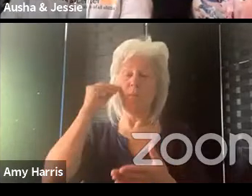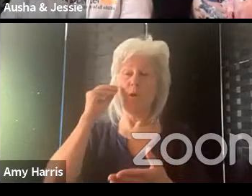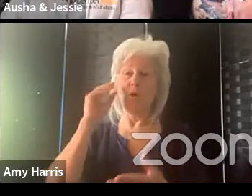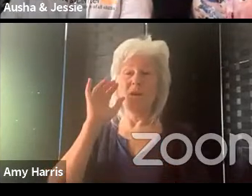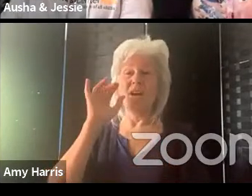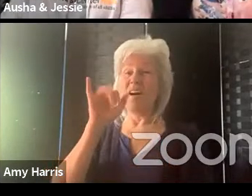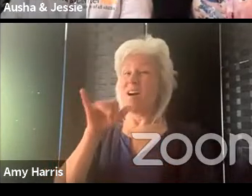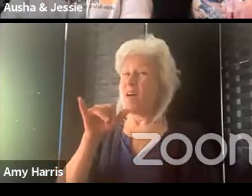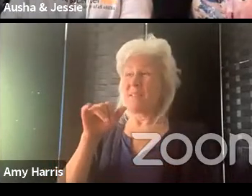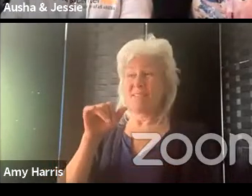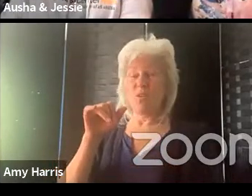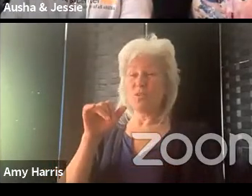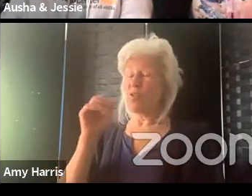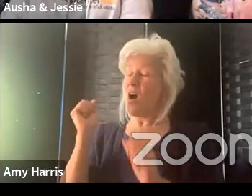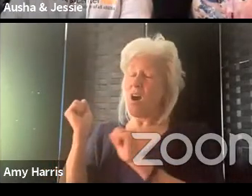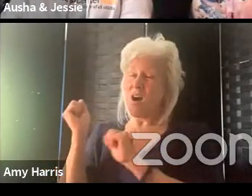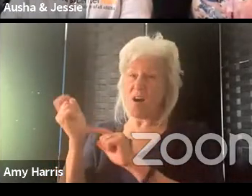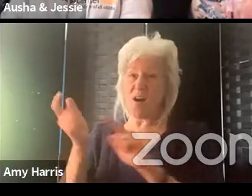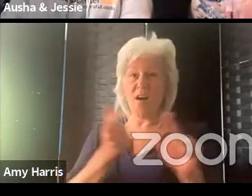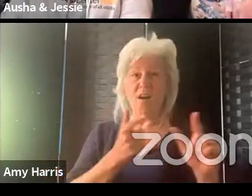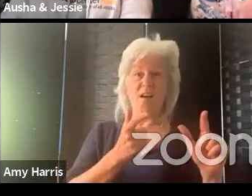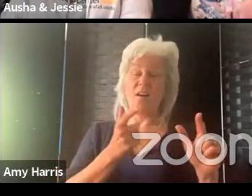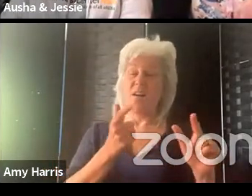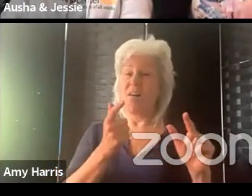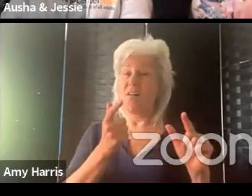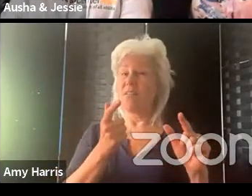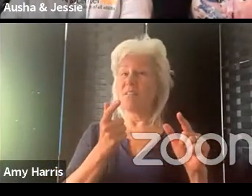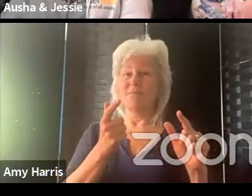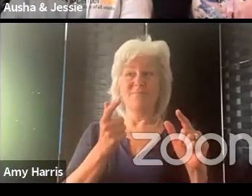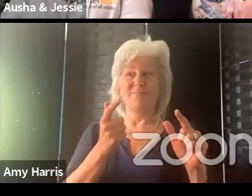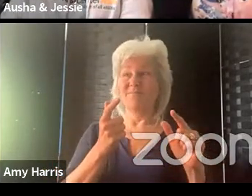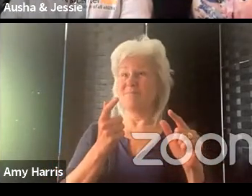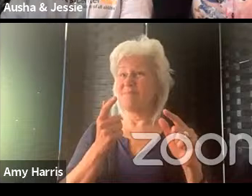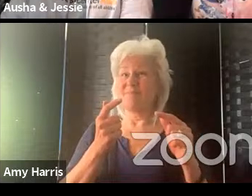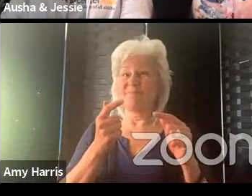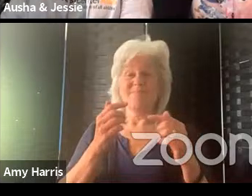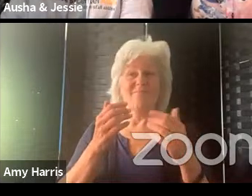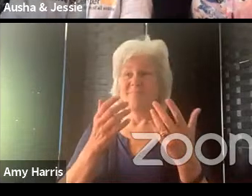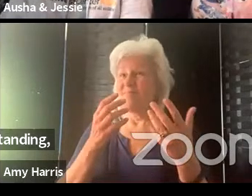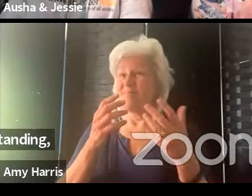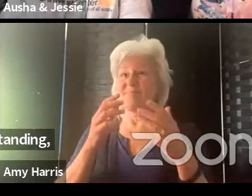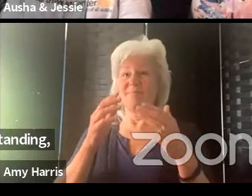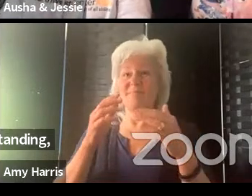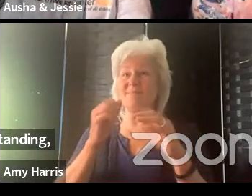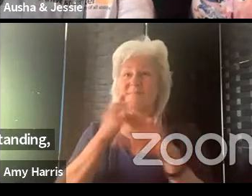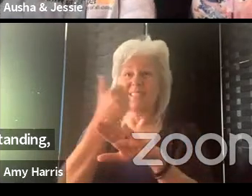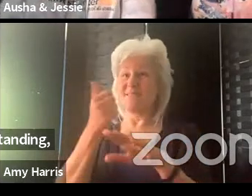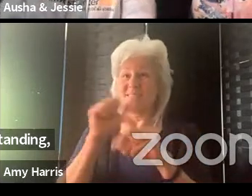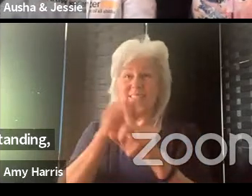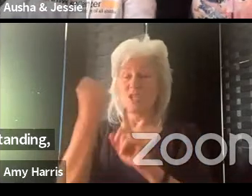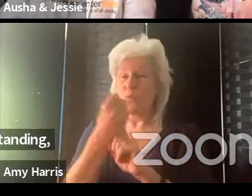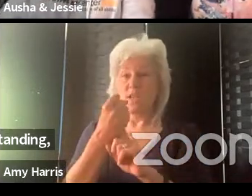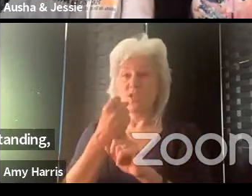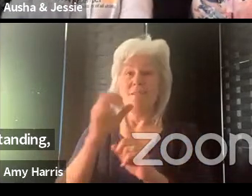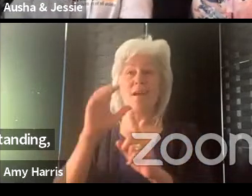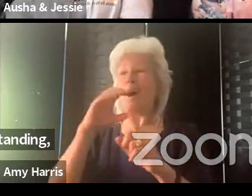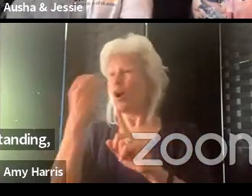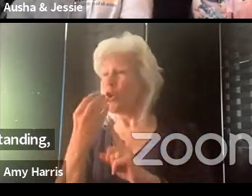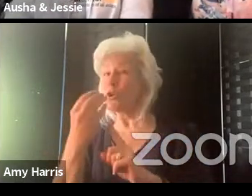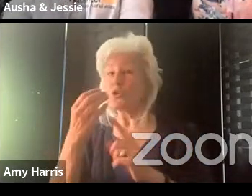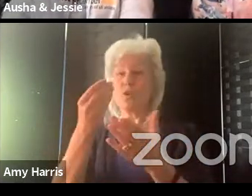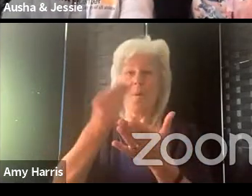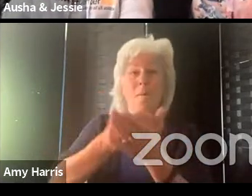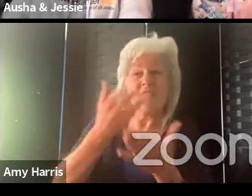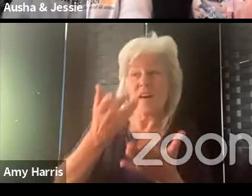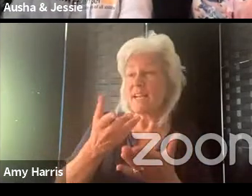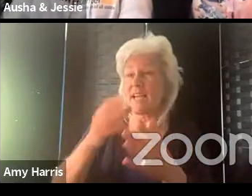all boundaries. They disregard a family's income, level of education, their cultural beliefs, or the neighborhood that